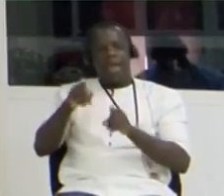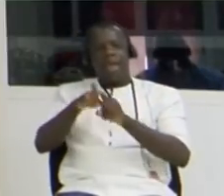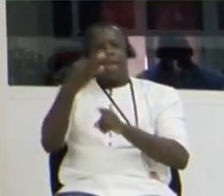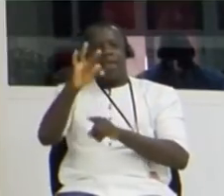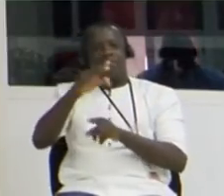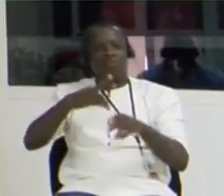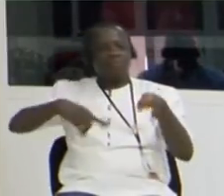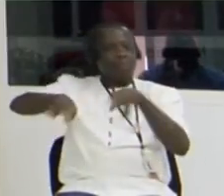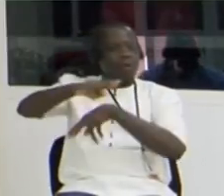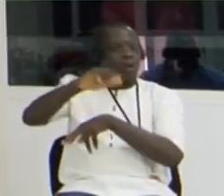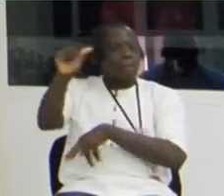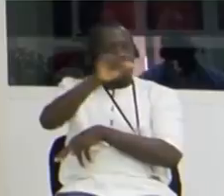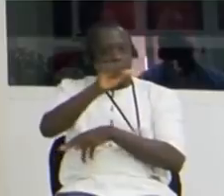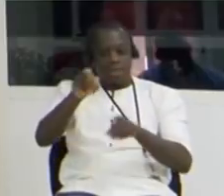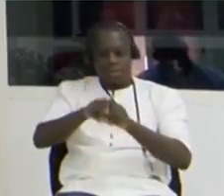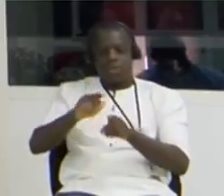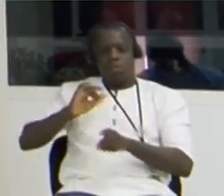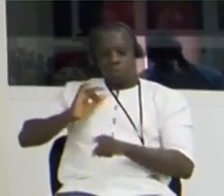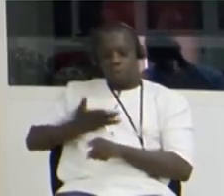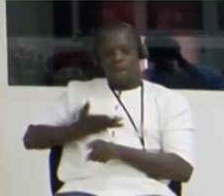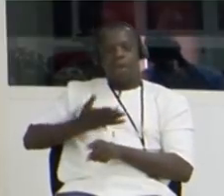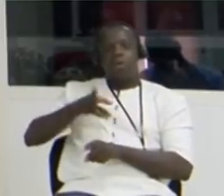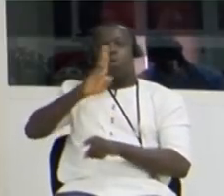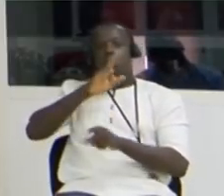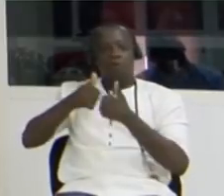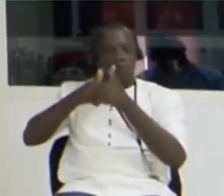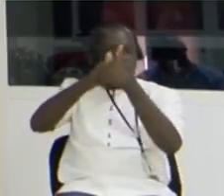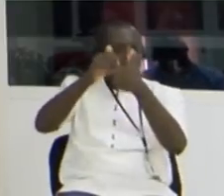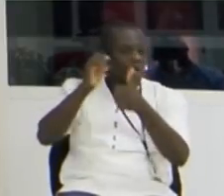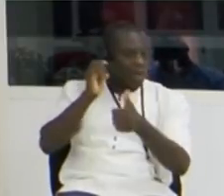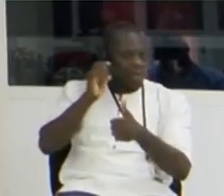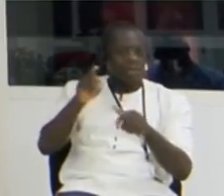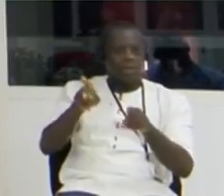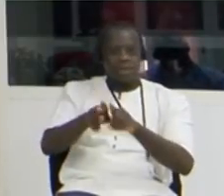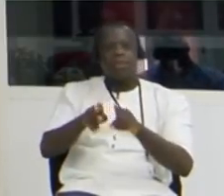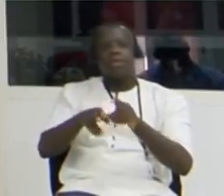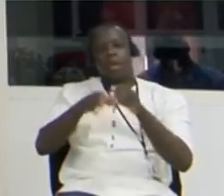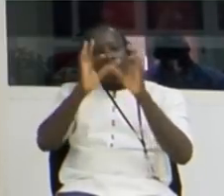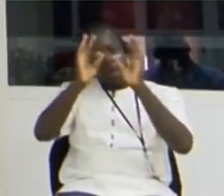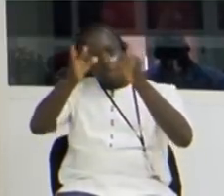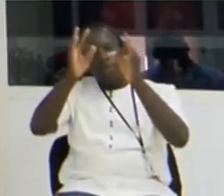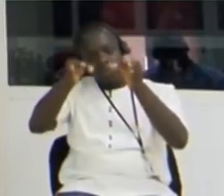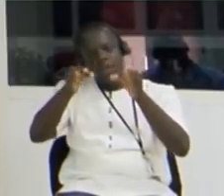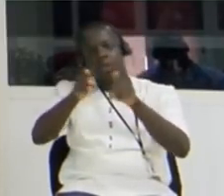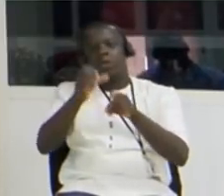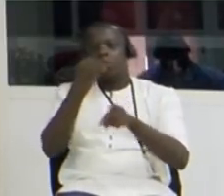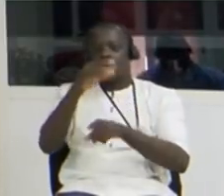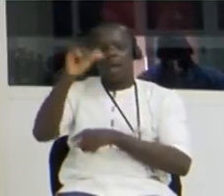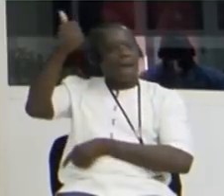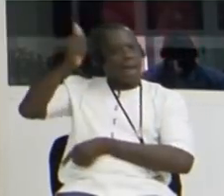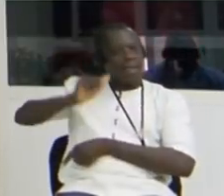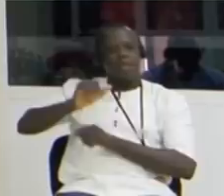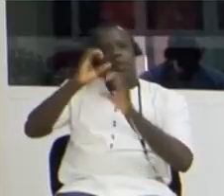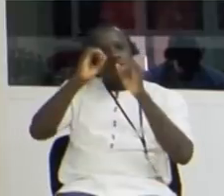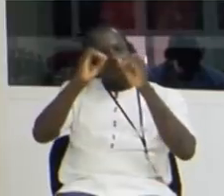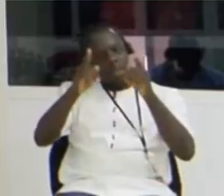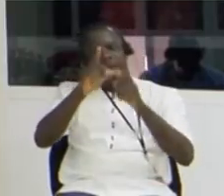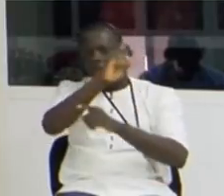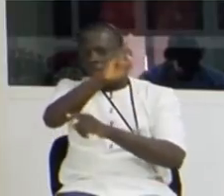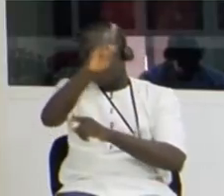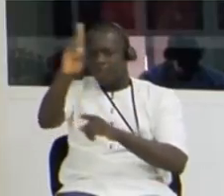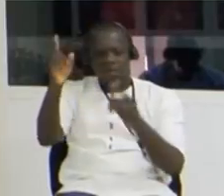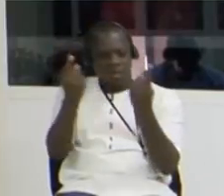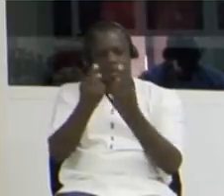normally gives me feedback, and the feedback normally is, "Auntie, it's okay. Everything went on well." But the level